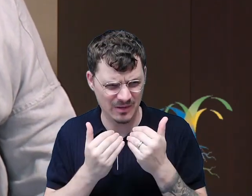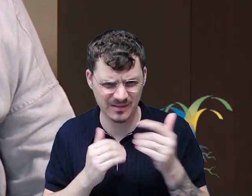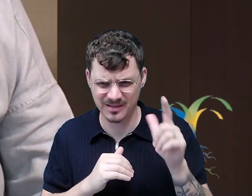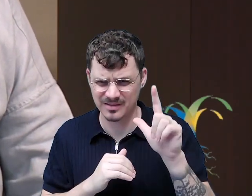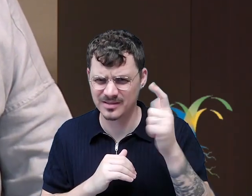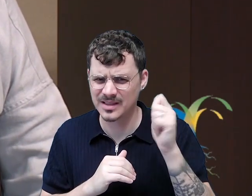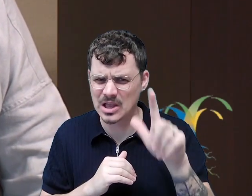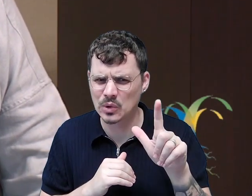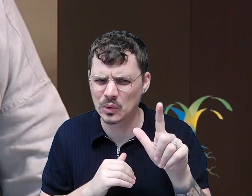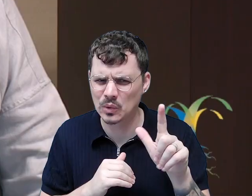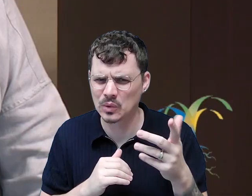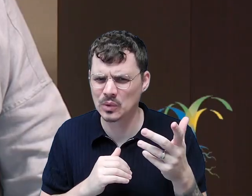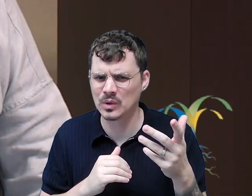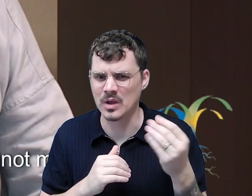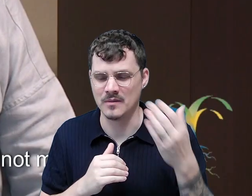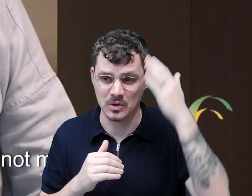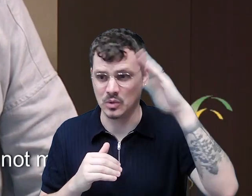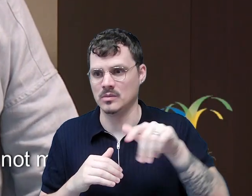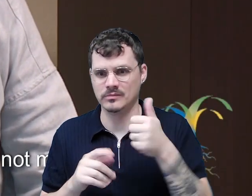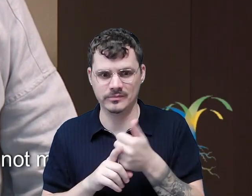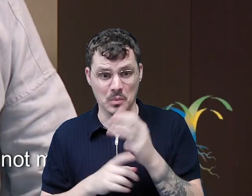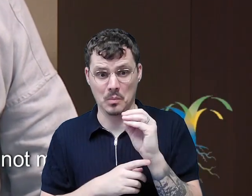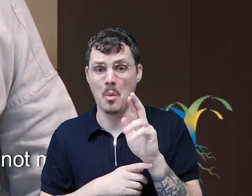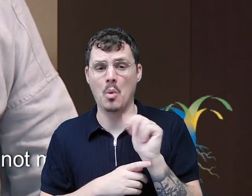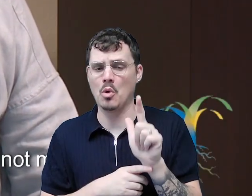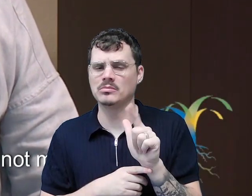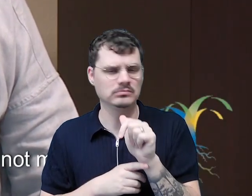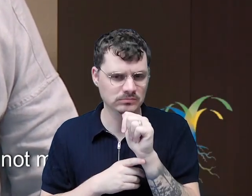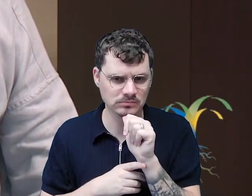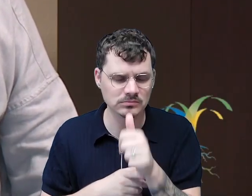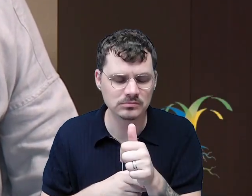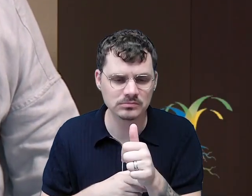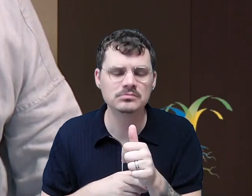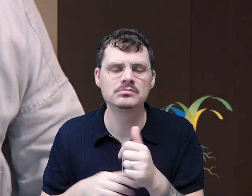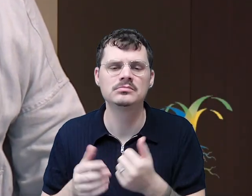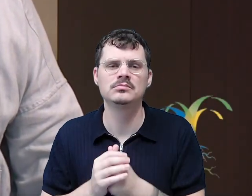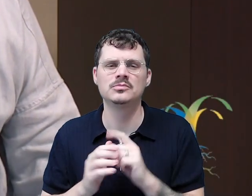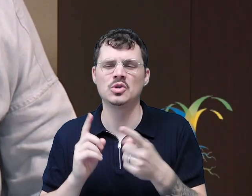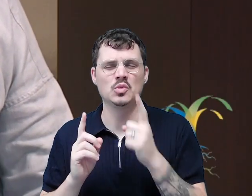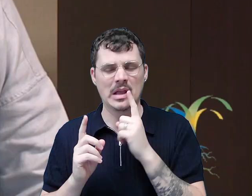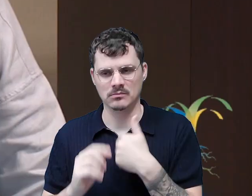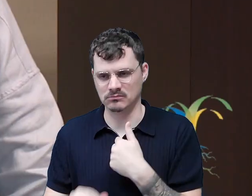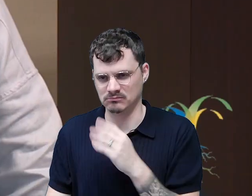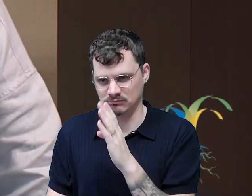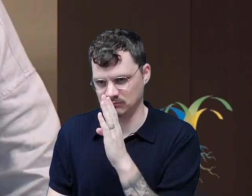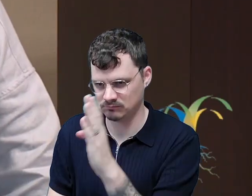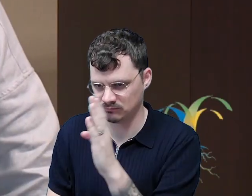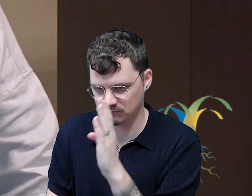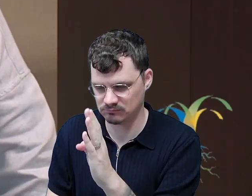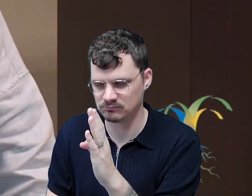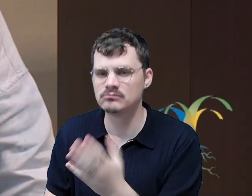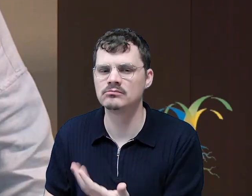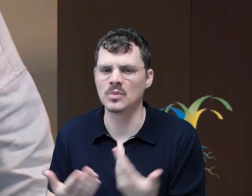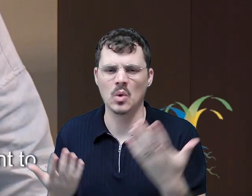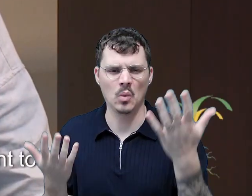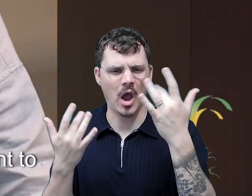How can that be legal? And of course, we know it's not moral. And just between you and